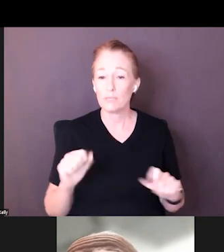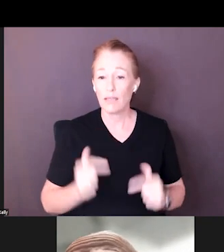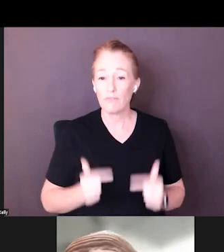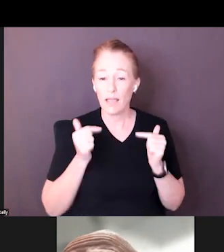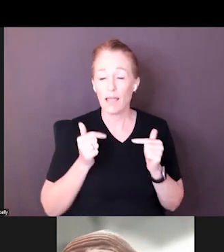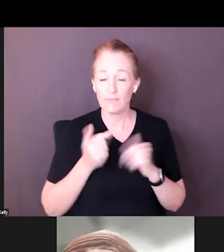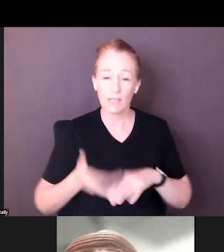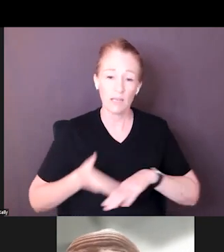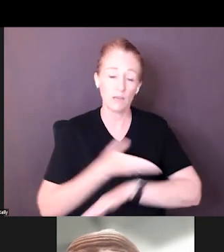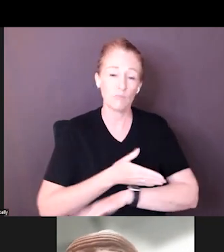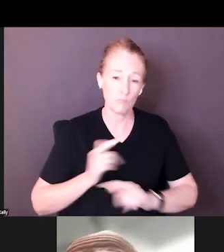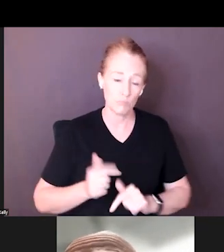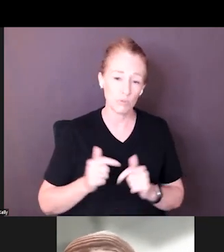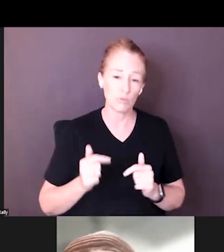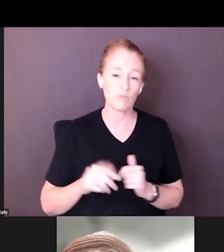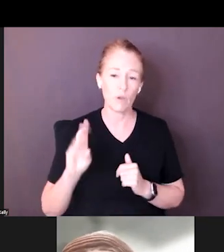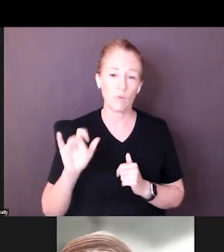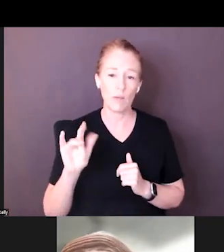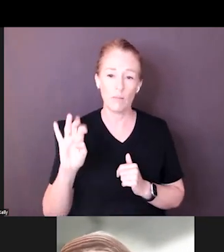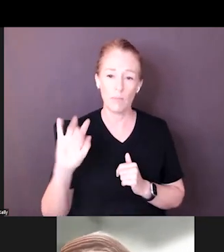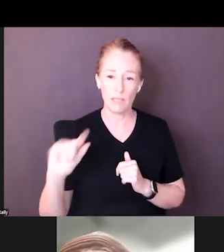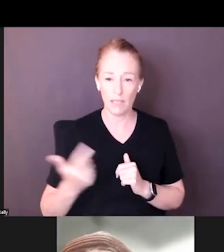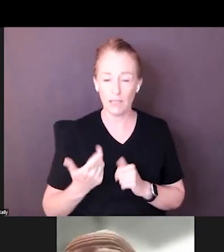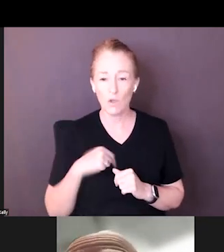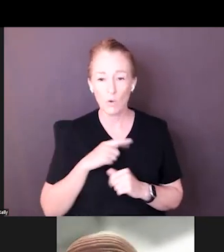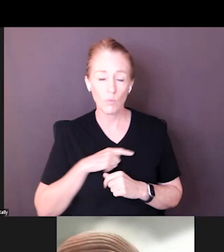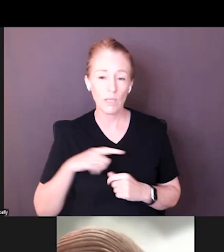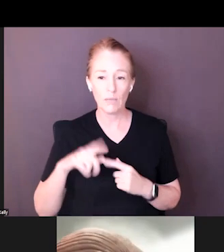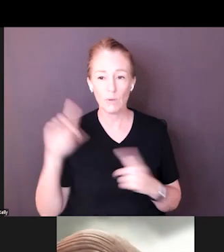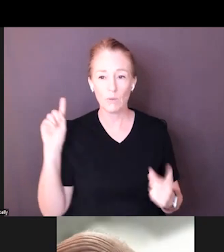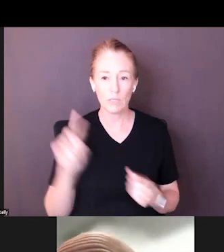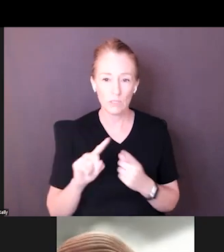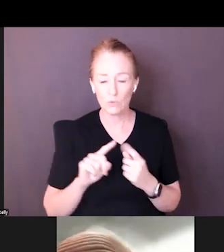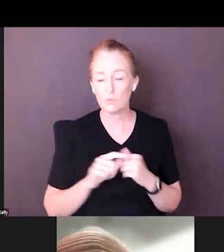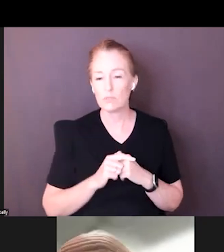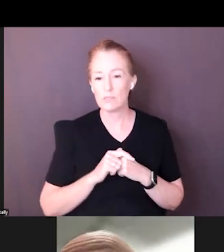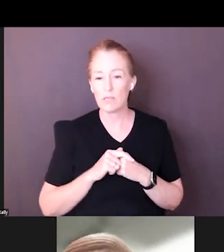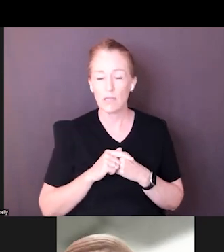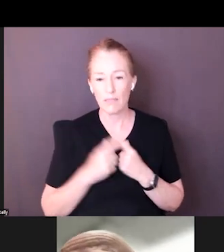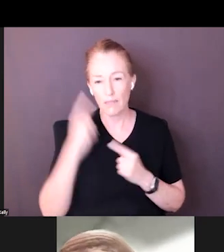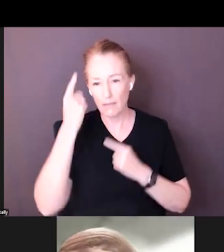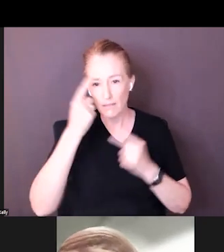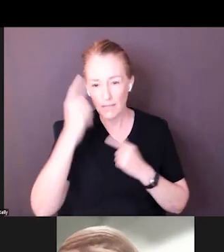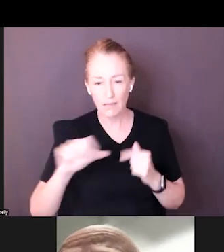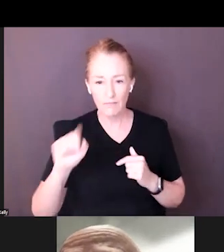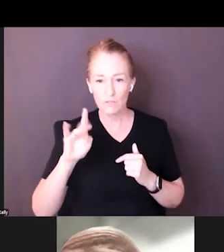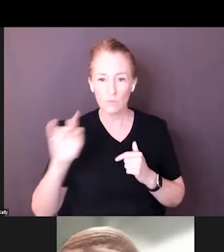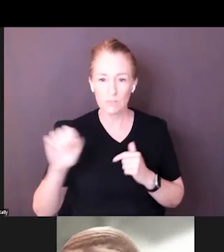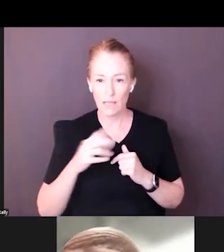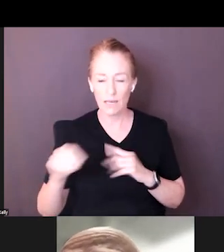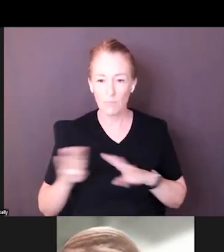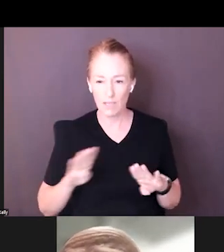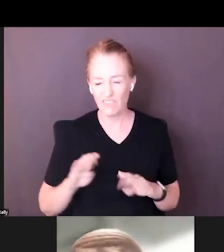will lead public health efforts to reduce suicidal ideation and behavior. And then there are numerous